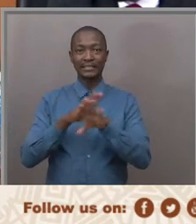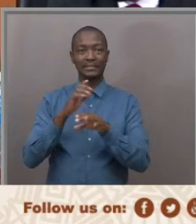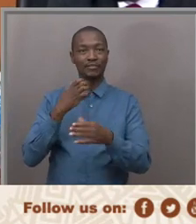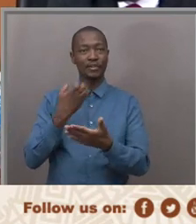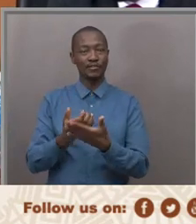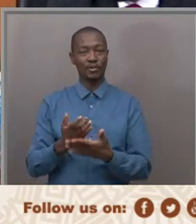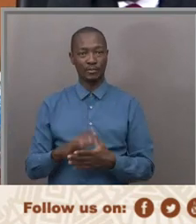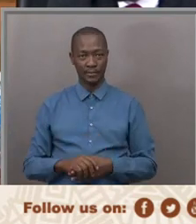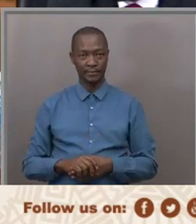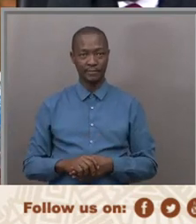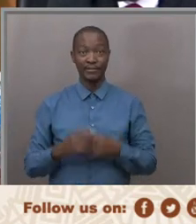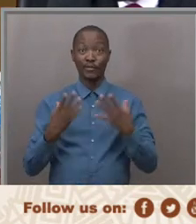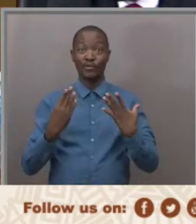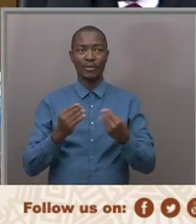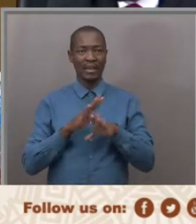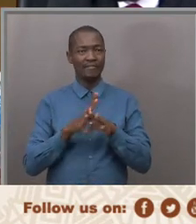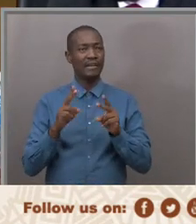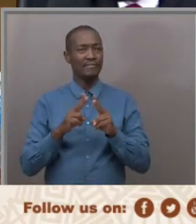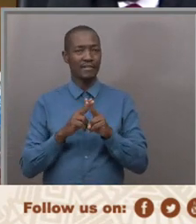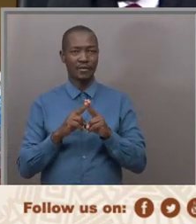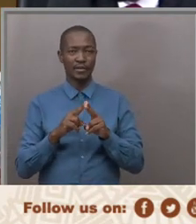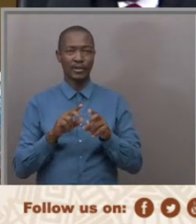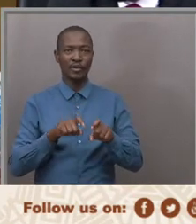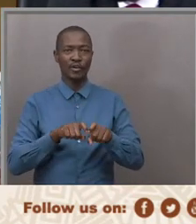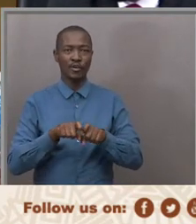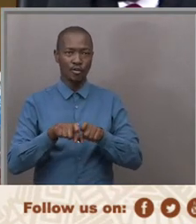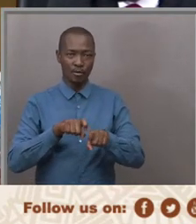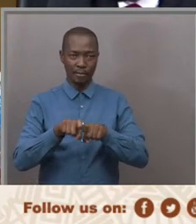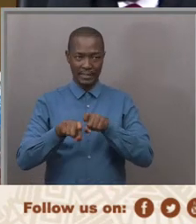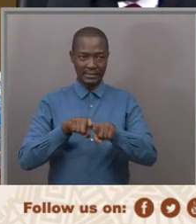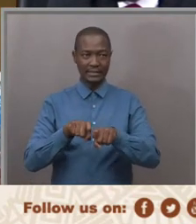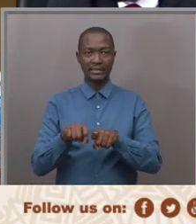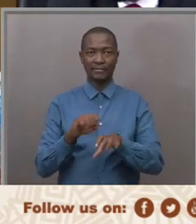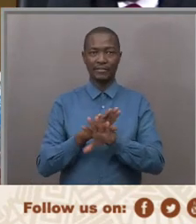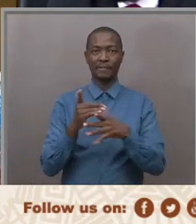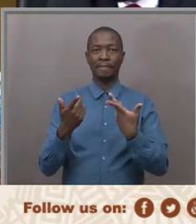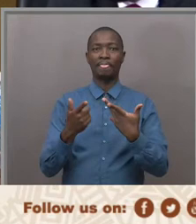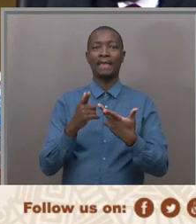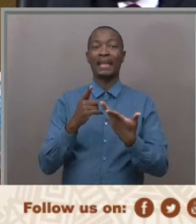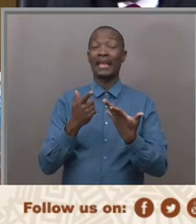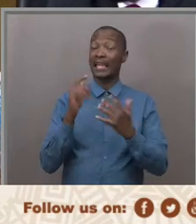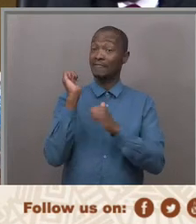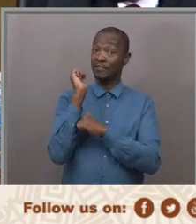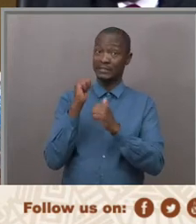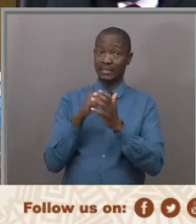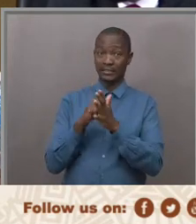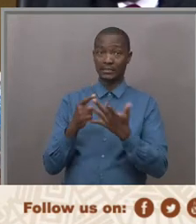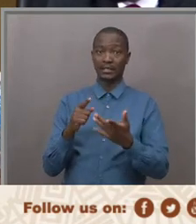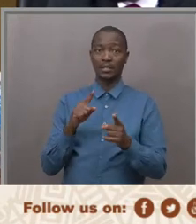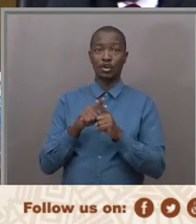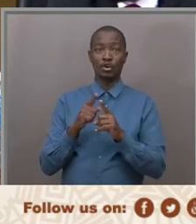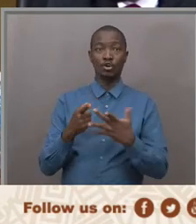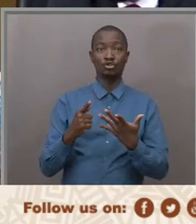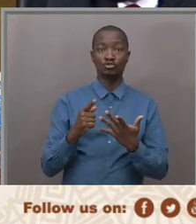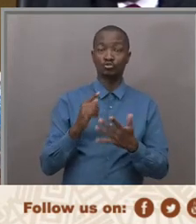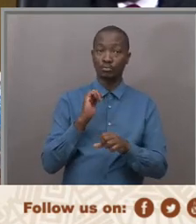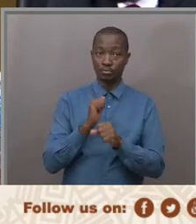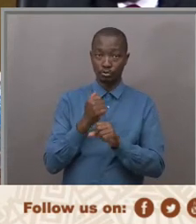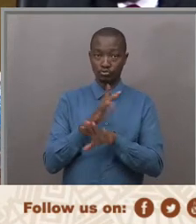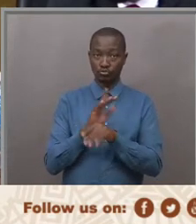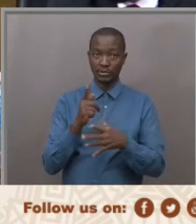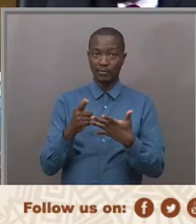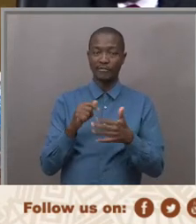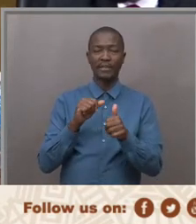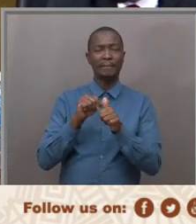competitive create sporting infrastructure in our province to produce some of the best and most competitive